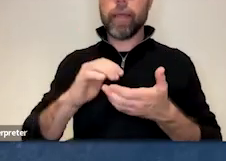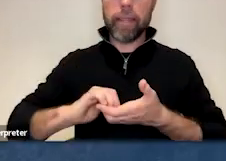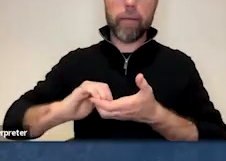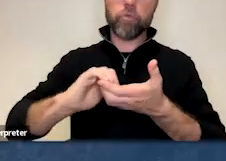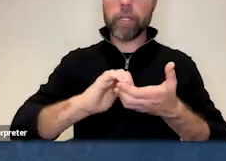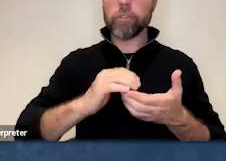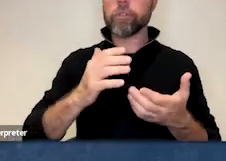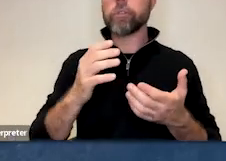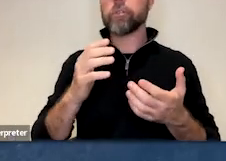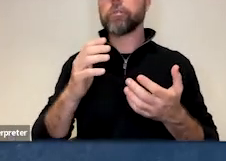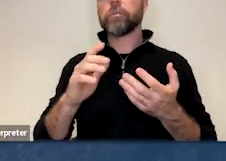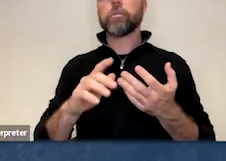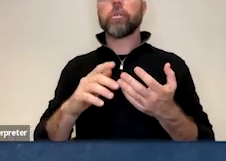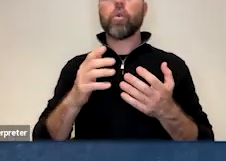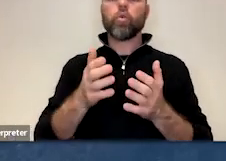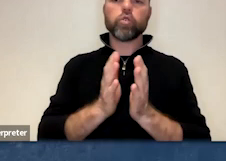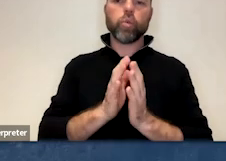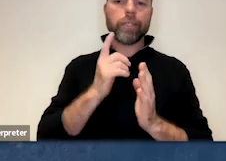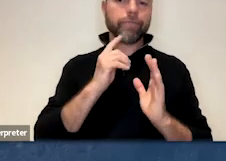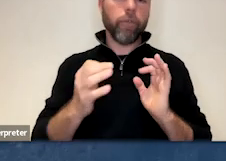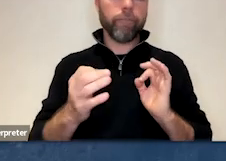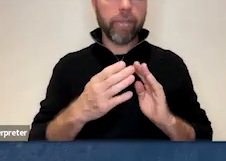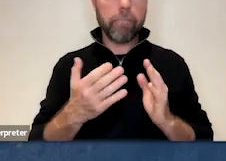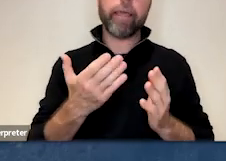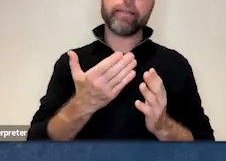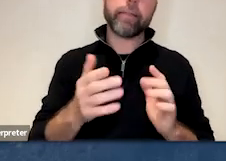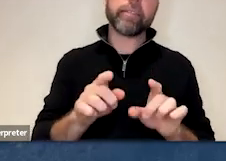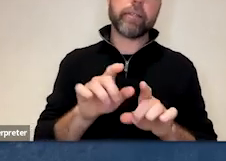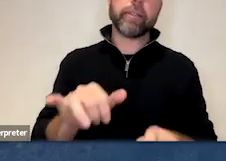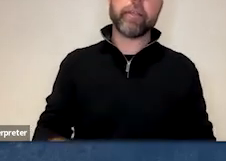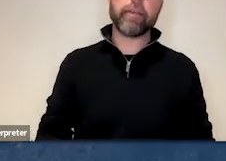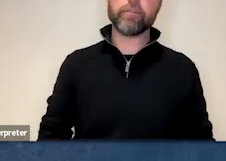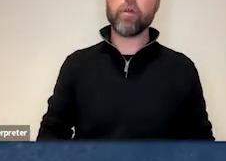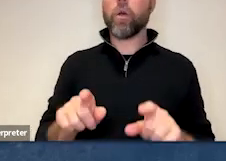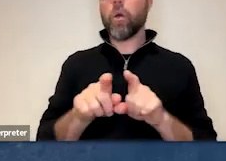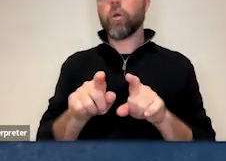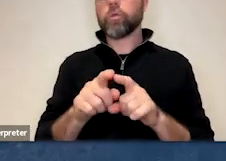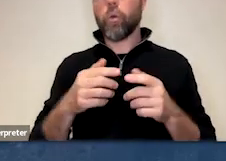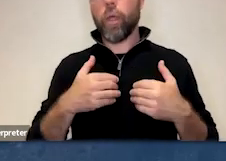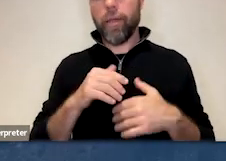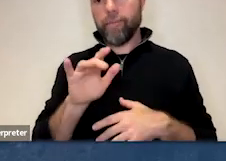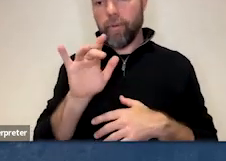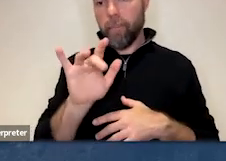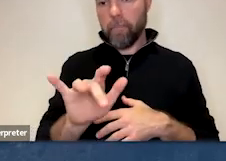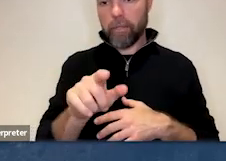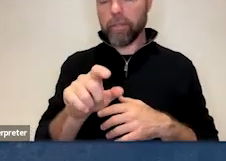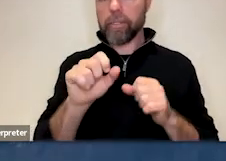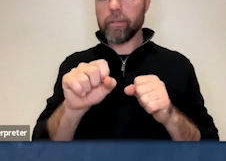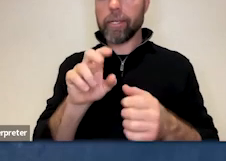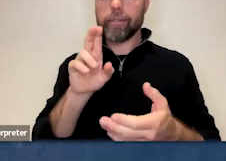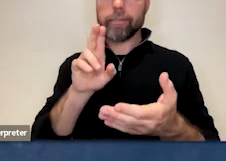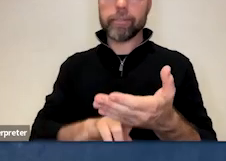collaboration, or requests for feedback and things like that. We're also going to have a button here that's going to allow you to sign up